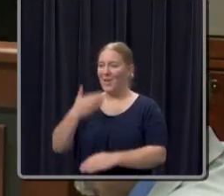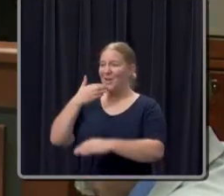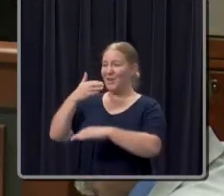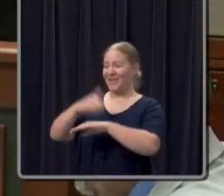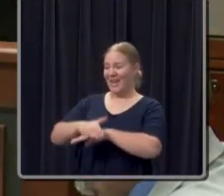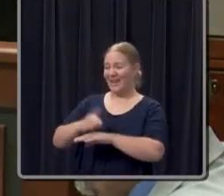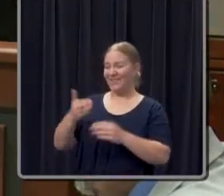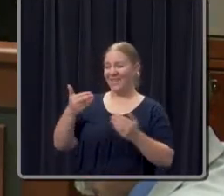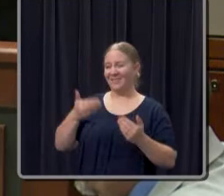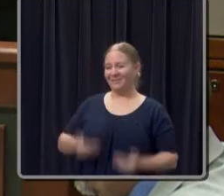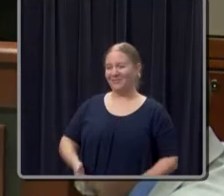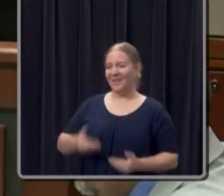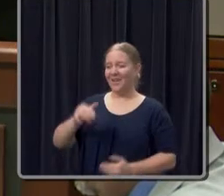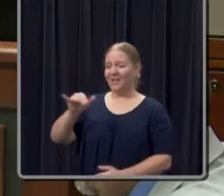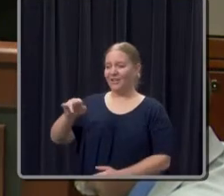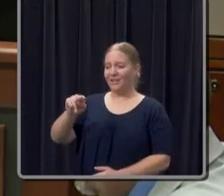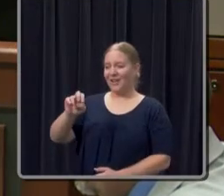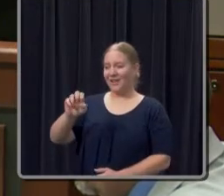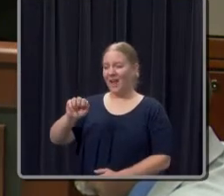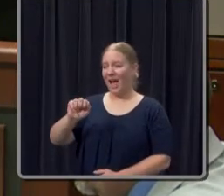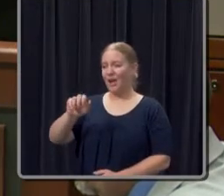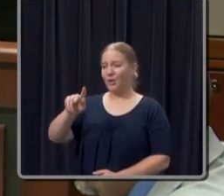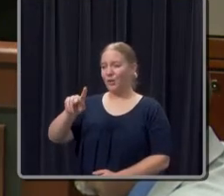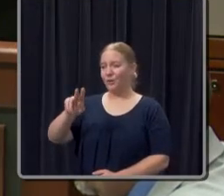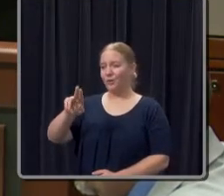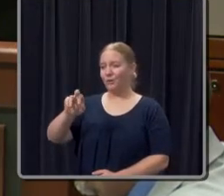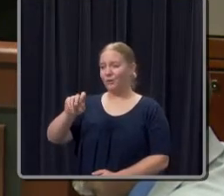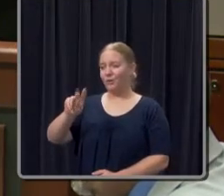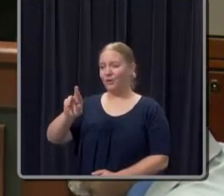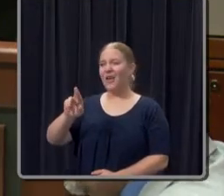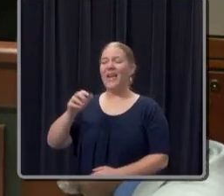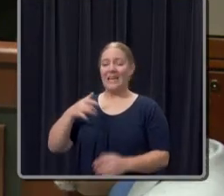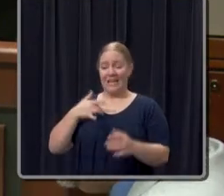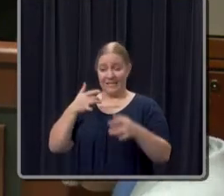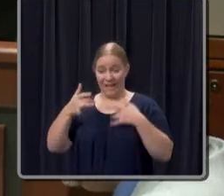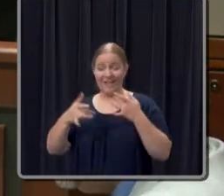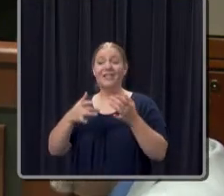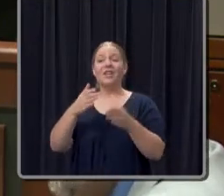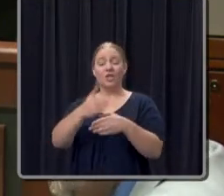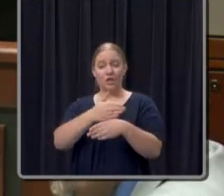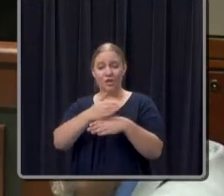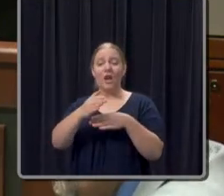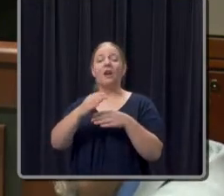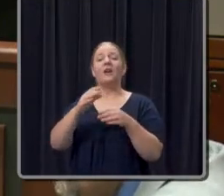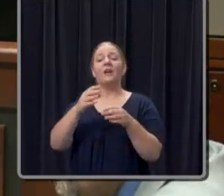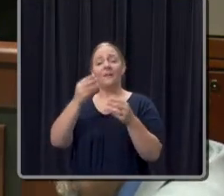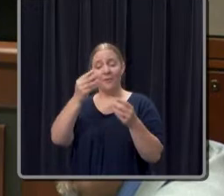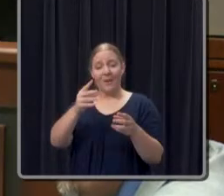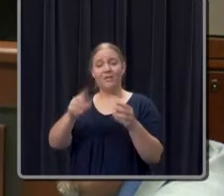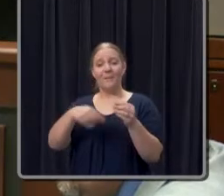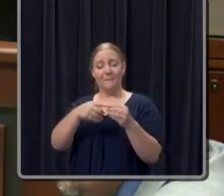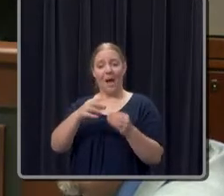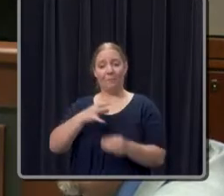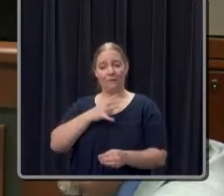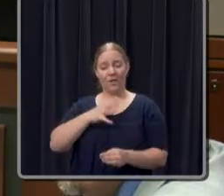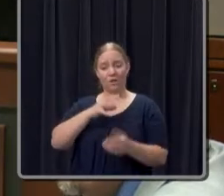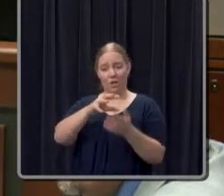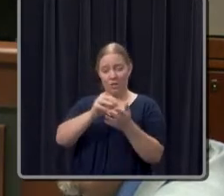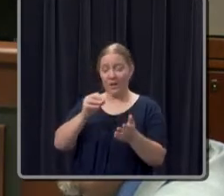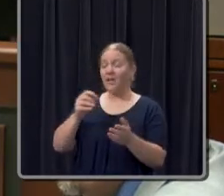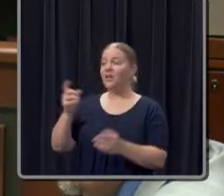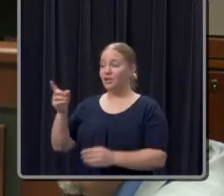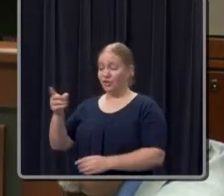Good evening, I'm Jenna Cooter, and very pleased to share some information with you about professional learning. As Luann shared, we